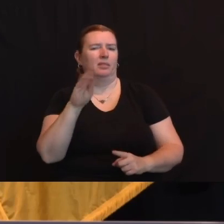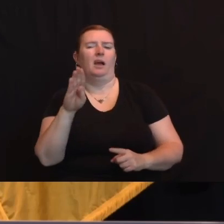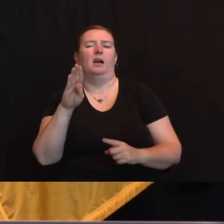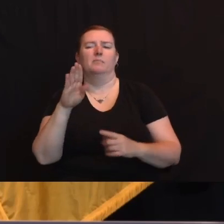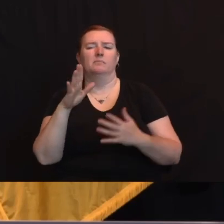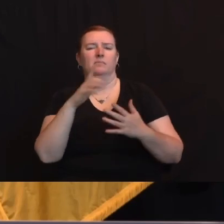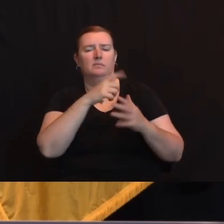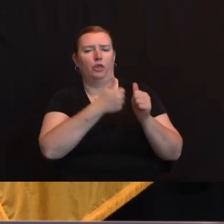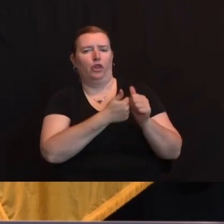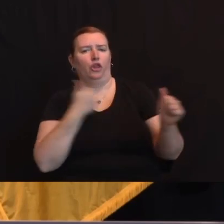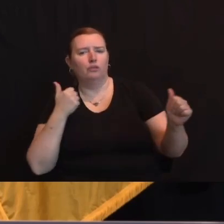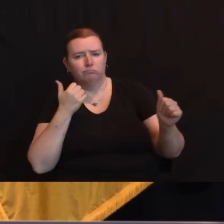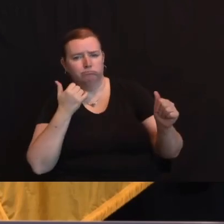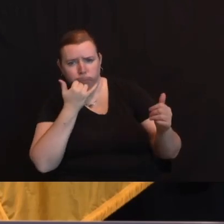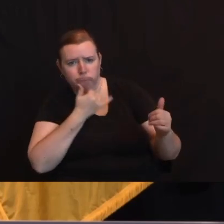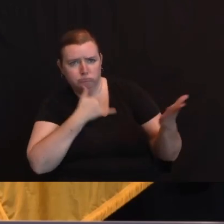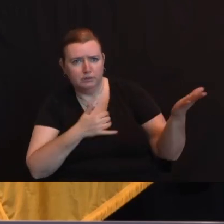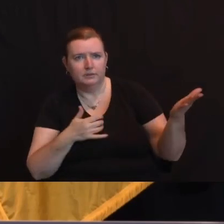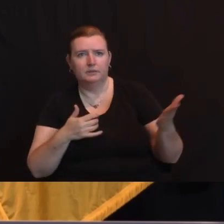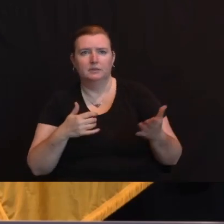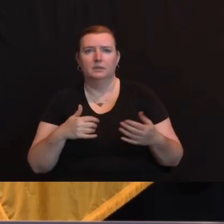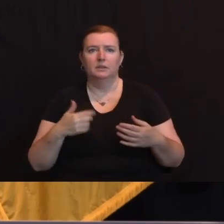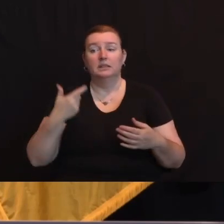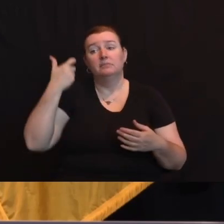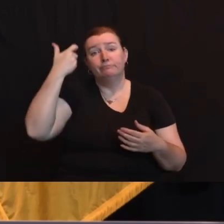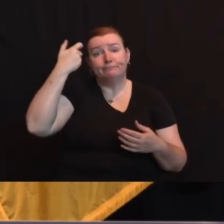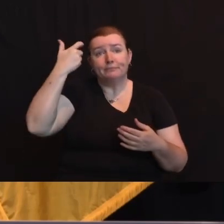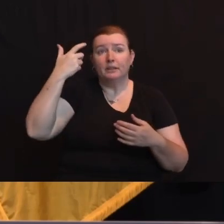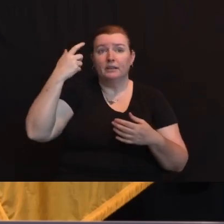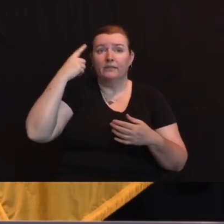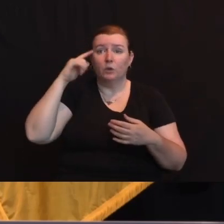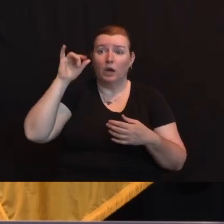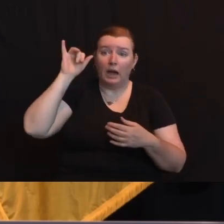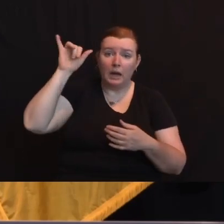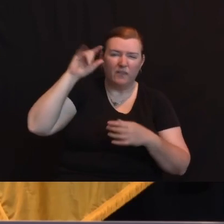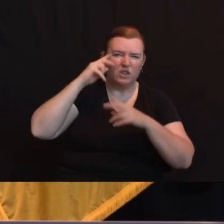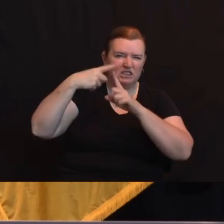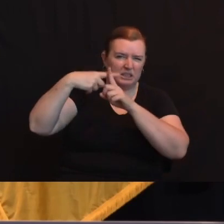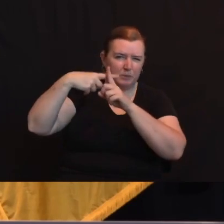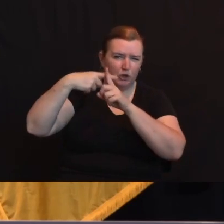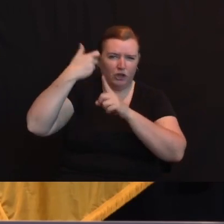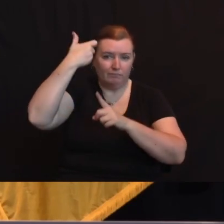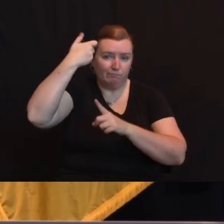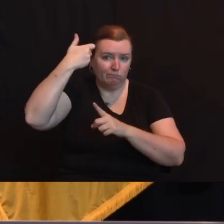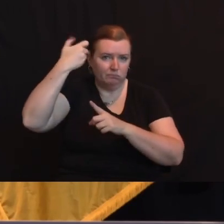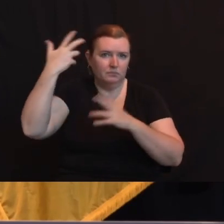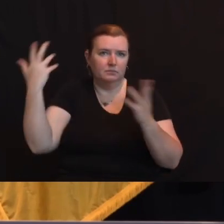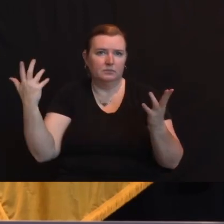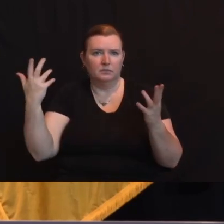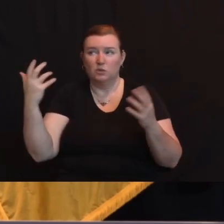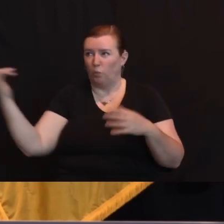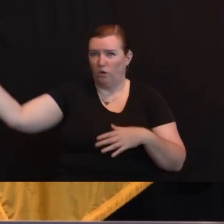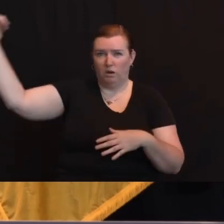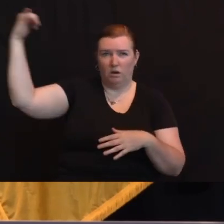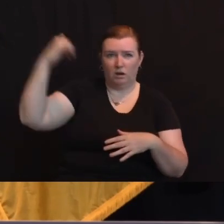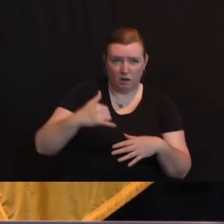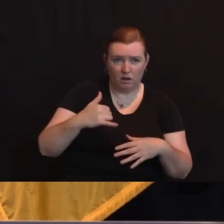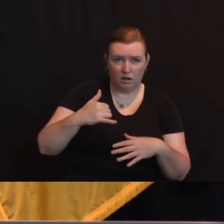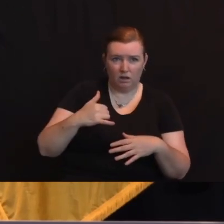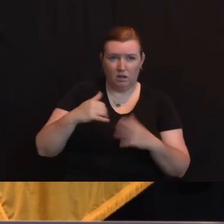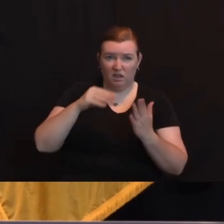temperature checks being done at airports? If not, why not? And how do you know if every traveler coming into the airports is filling out the electronic